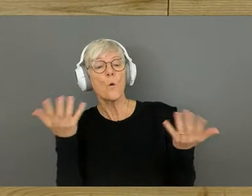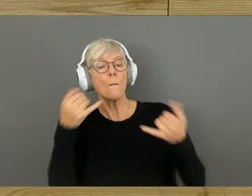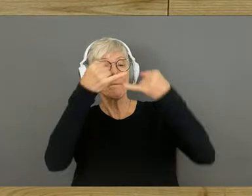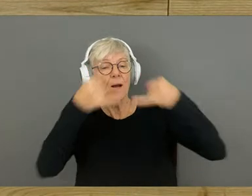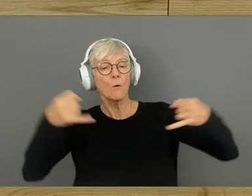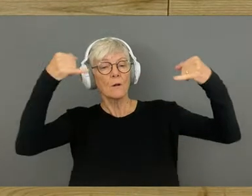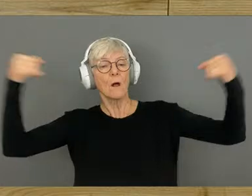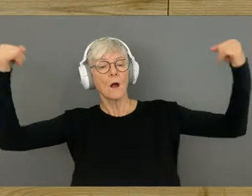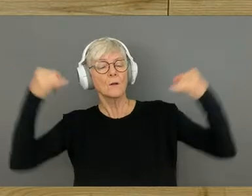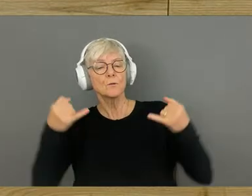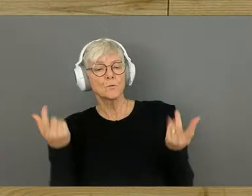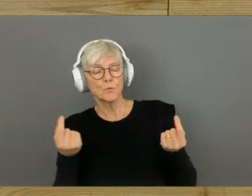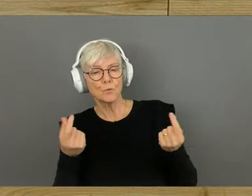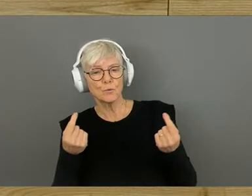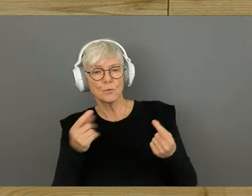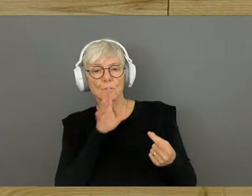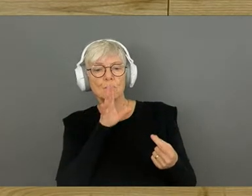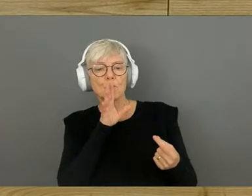Could you please repeat?